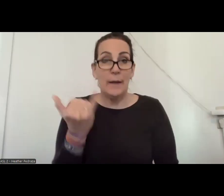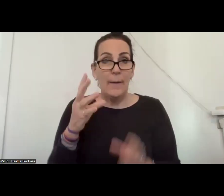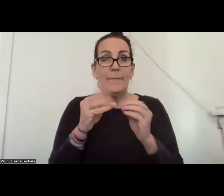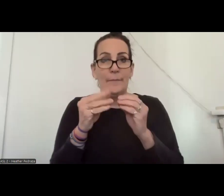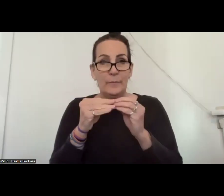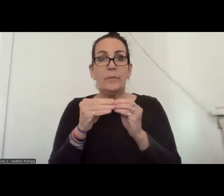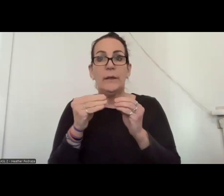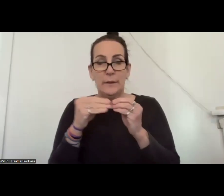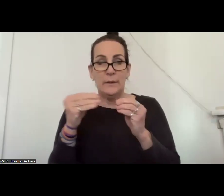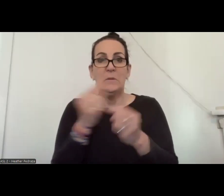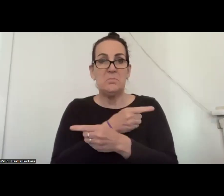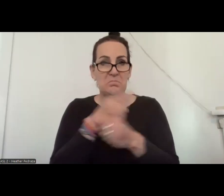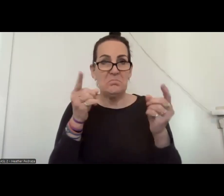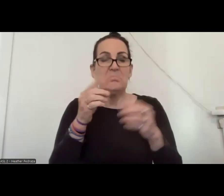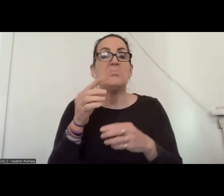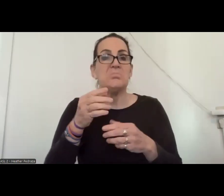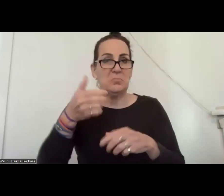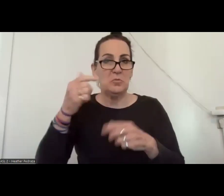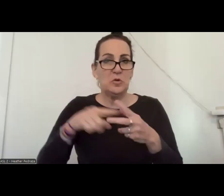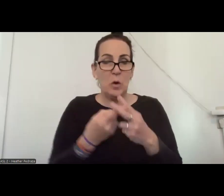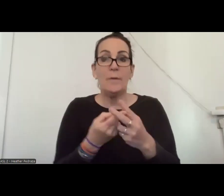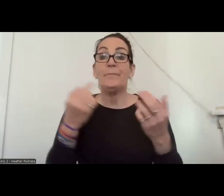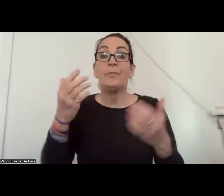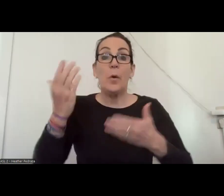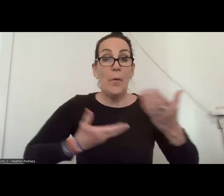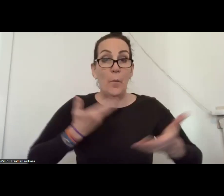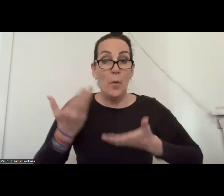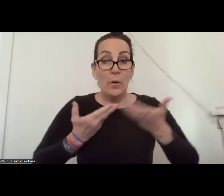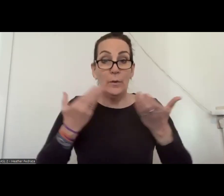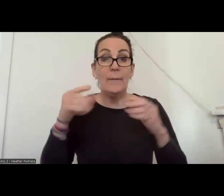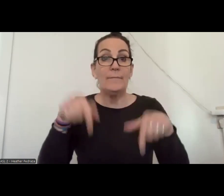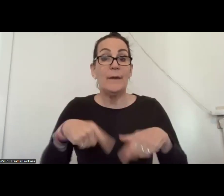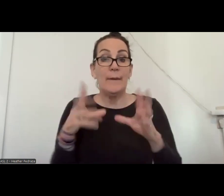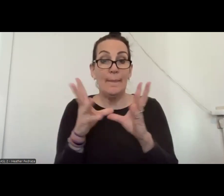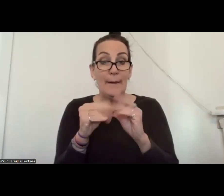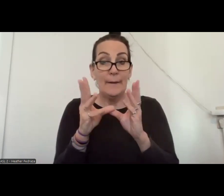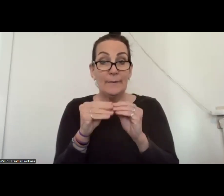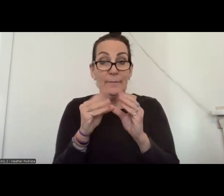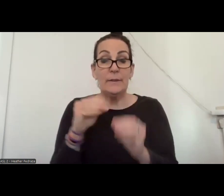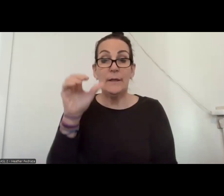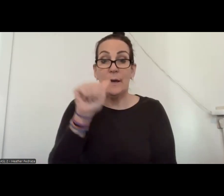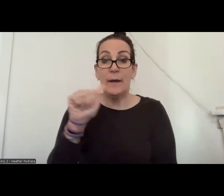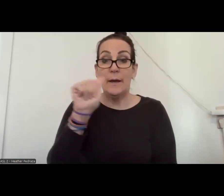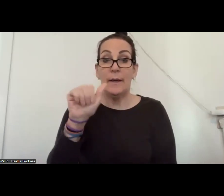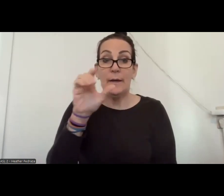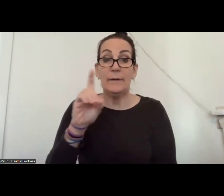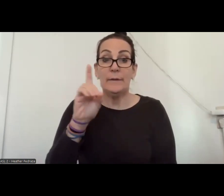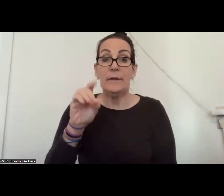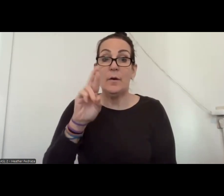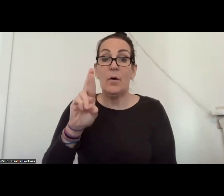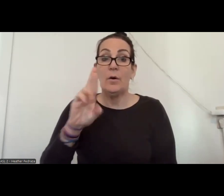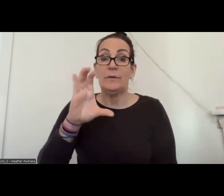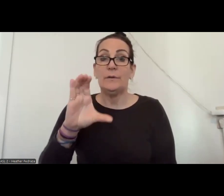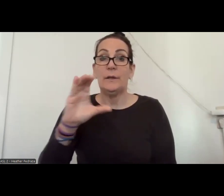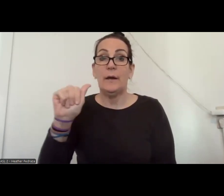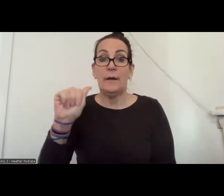to the Alzheimer's Disease and Related Conditions Advisory Committee, the mouthful, ADRCAC meeting We're glad to have you